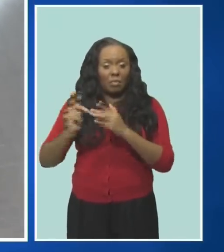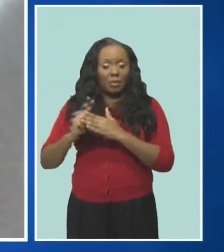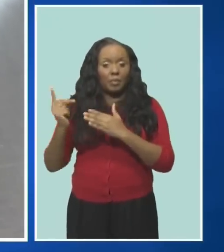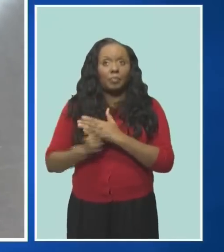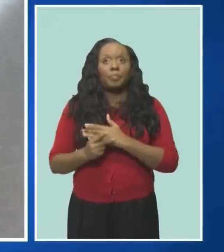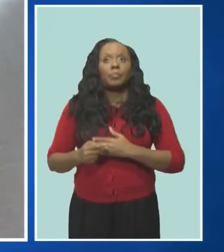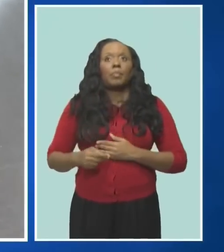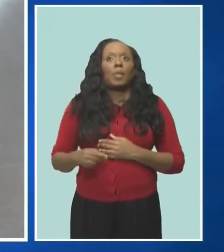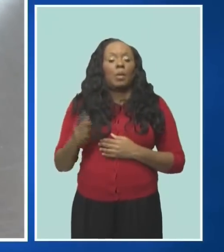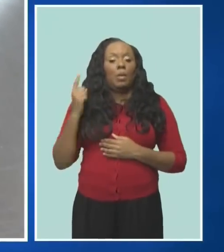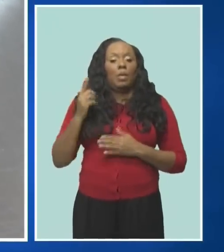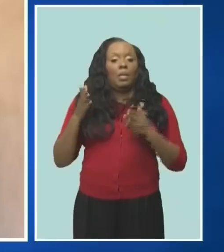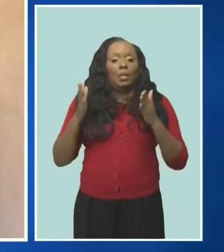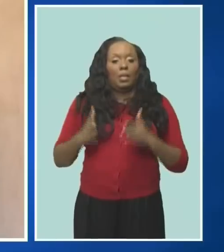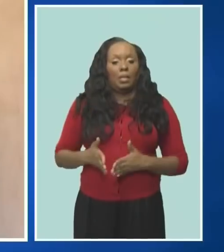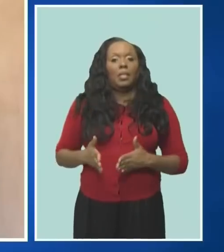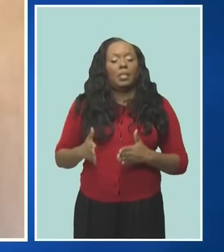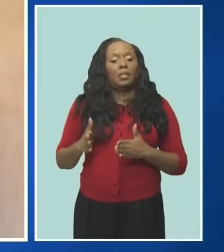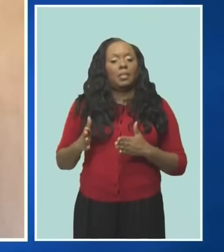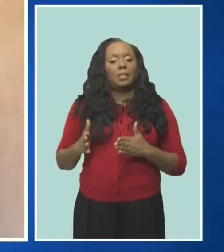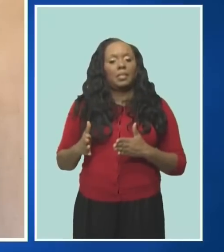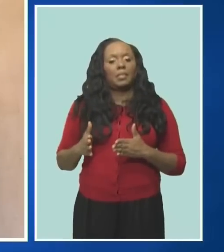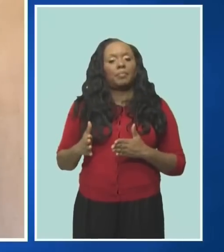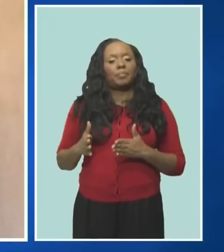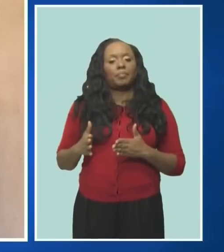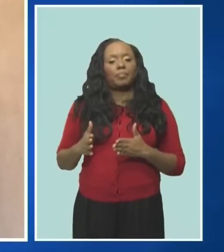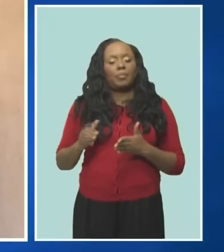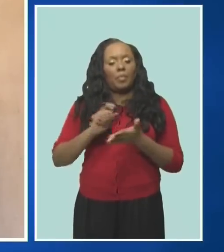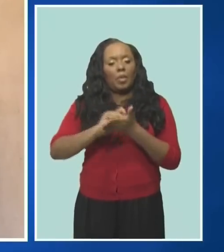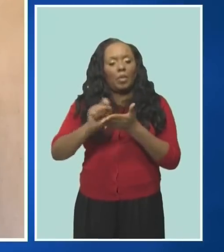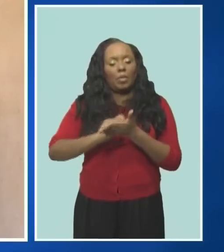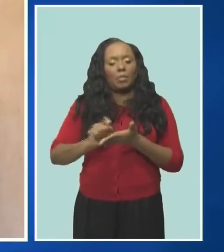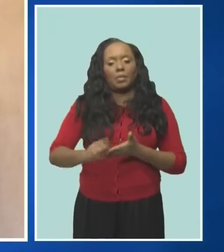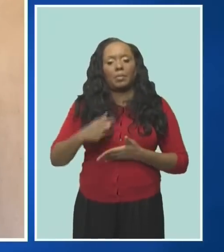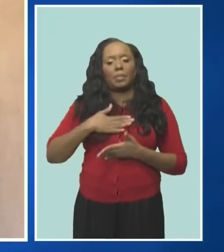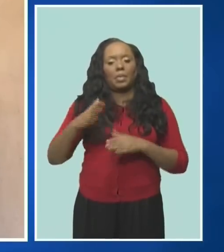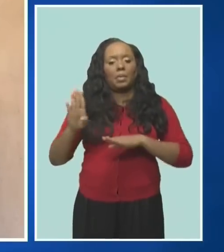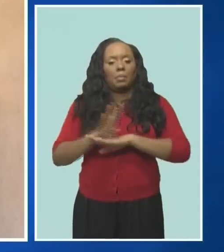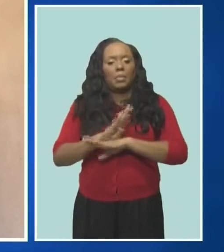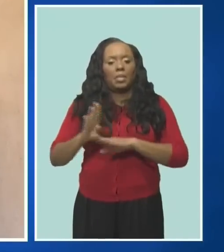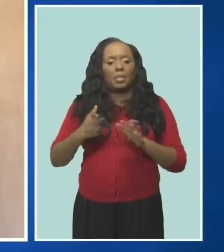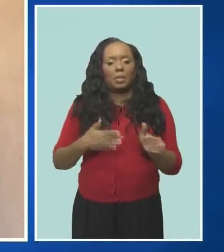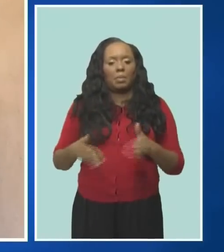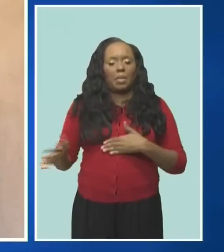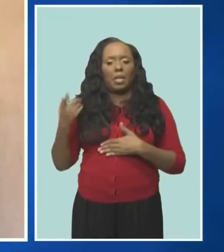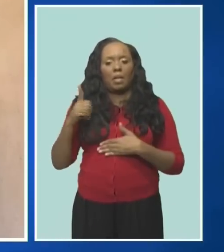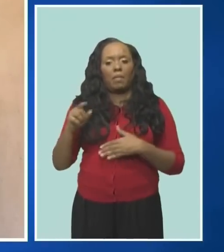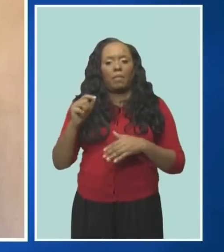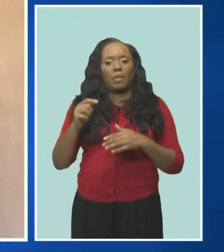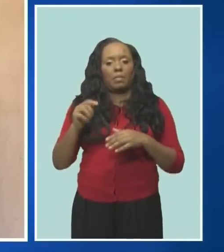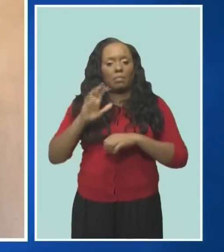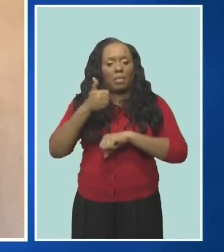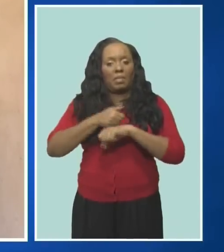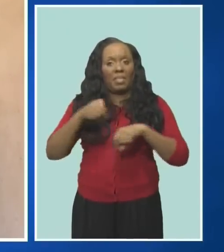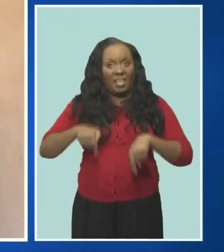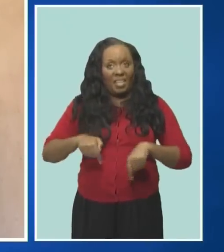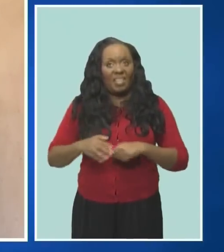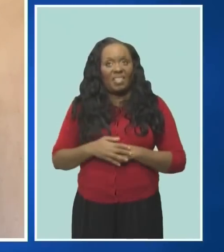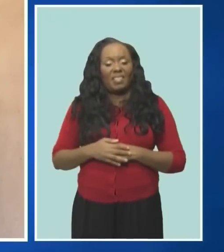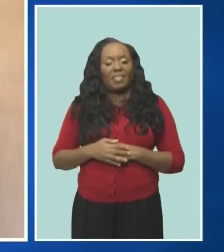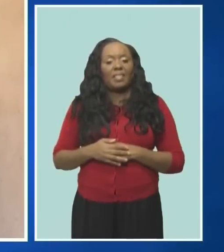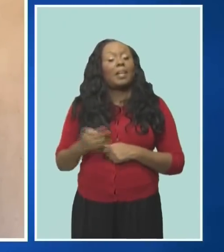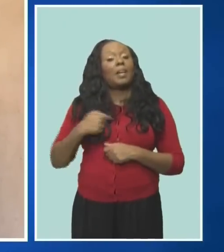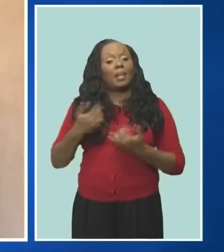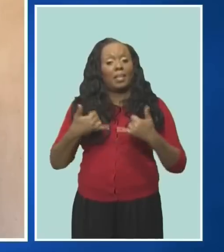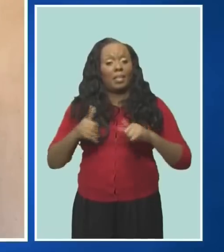did my business plan for me to open my location at the hospital. I still work with my marketing consultant who I met